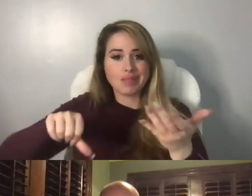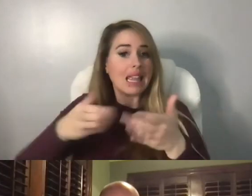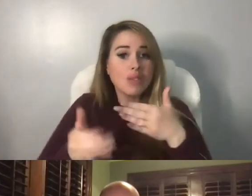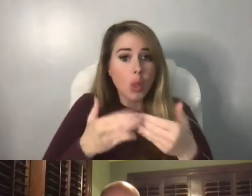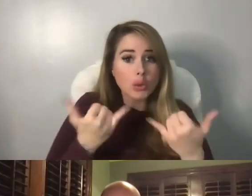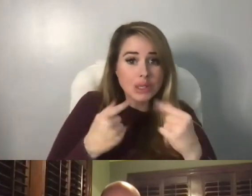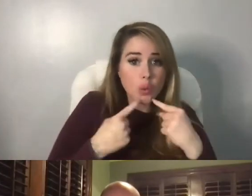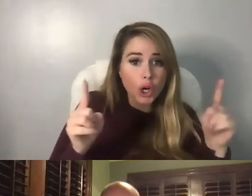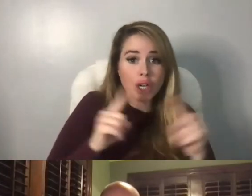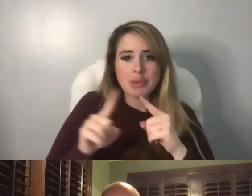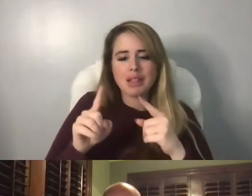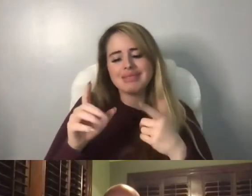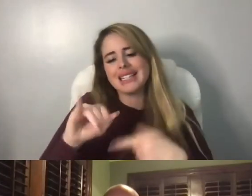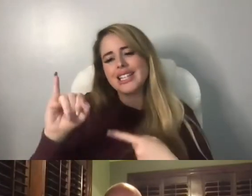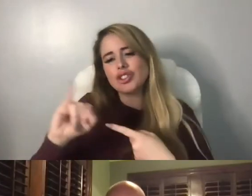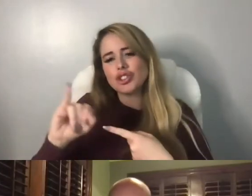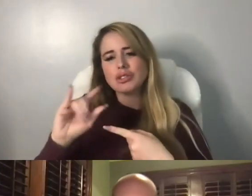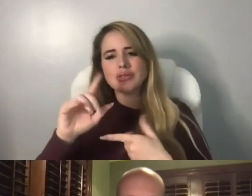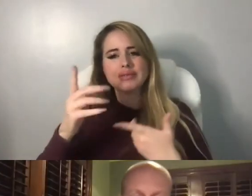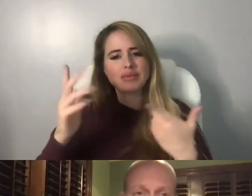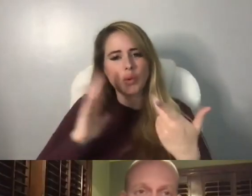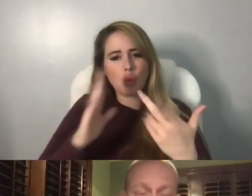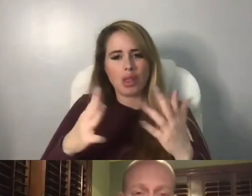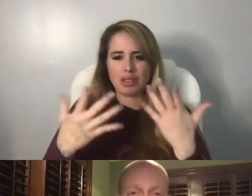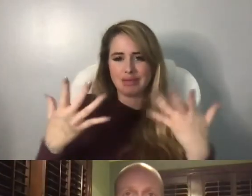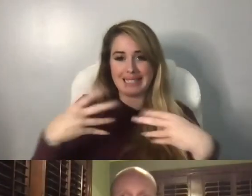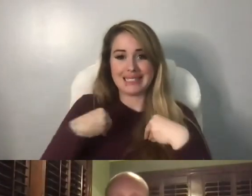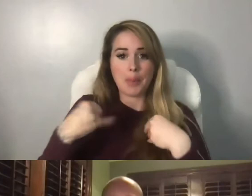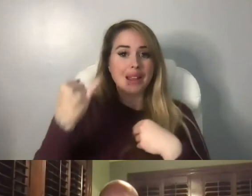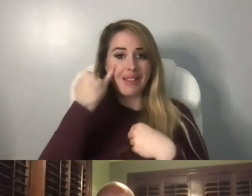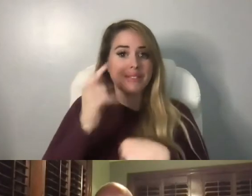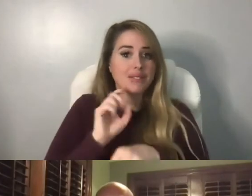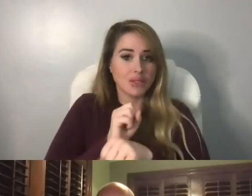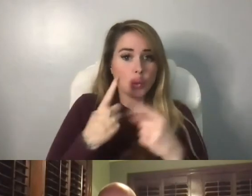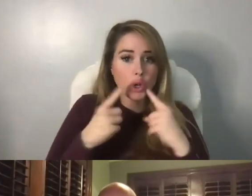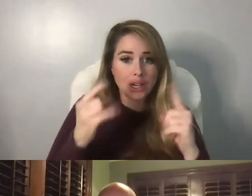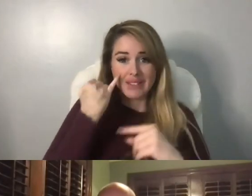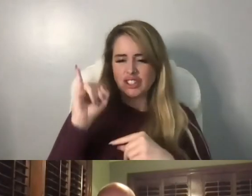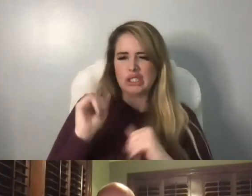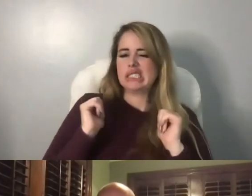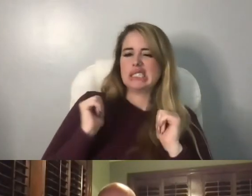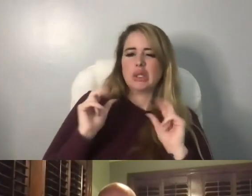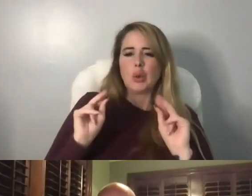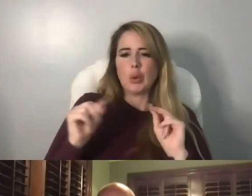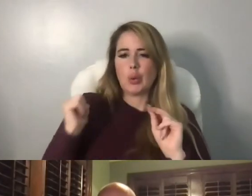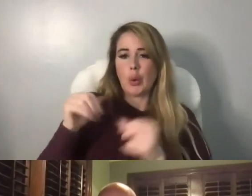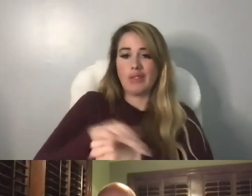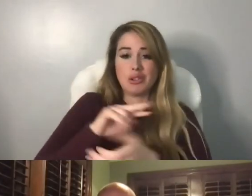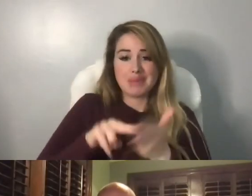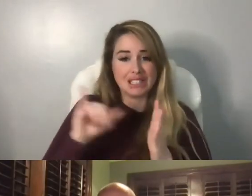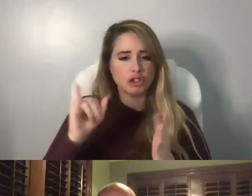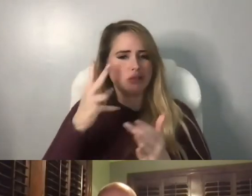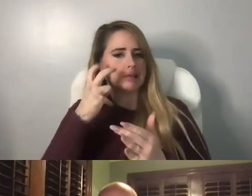good bellwether for what works and what doesn't. And if insurance doesn't cover it, it's because they think that it may not work.